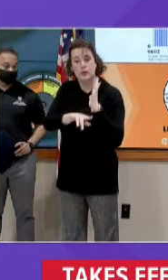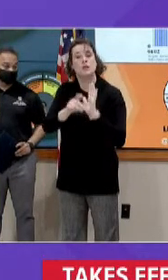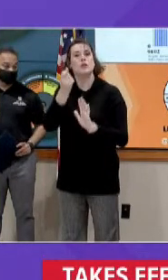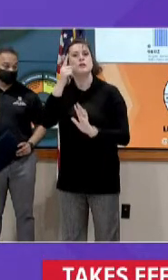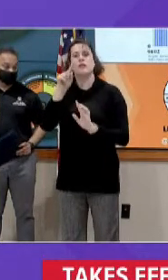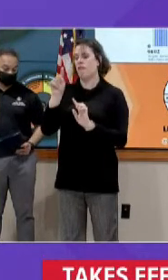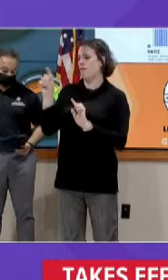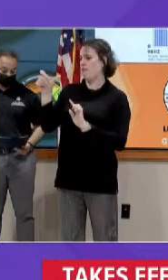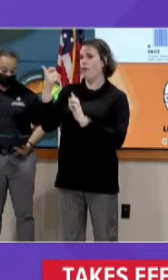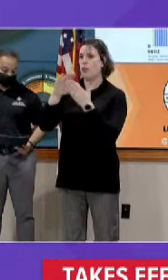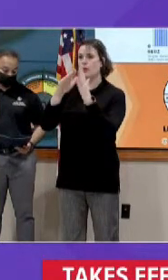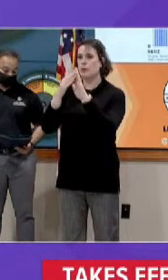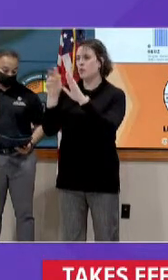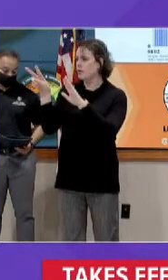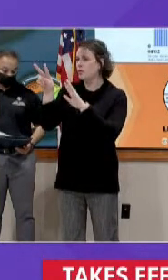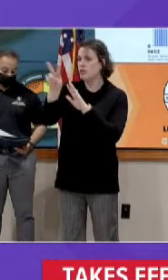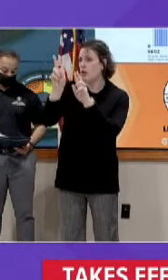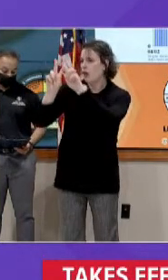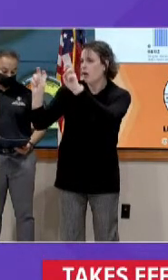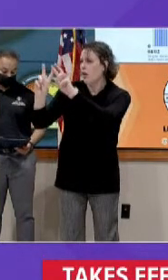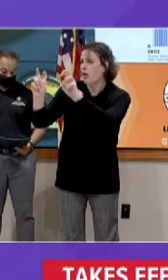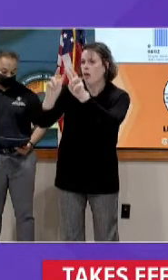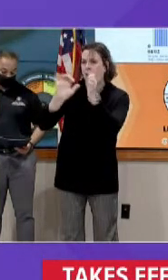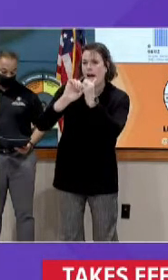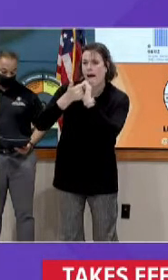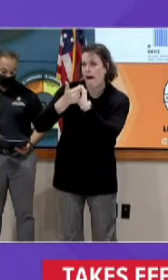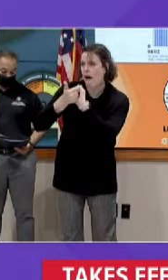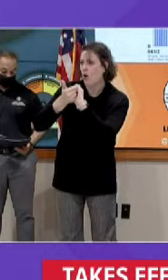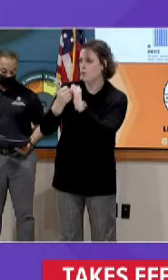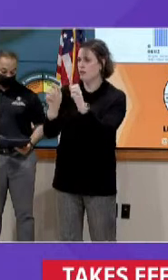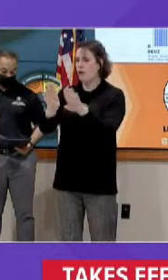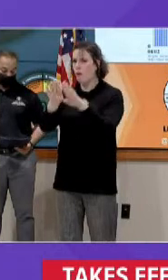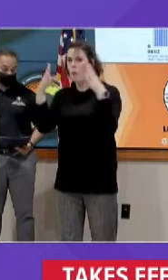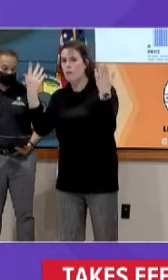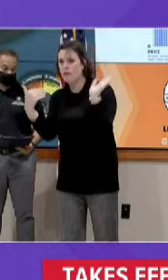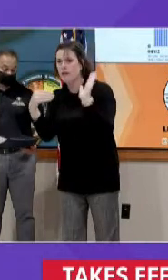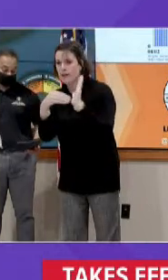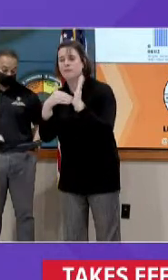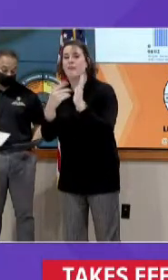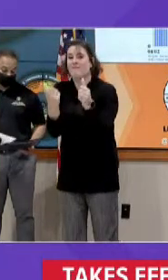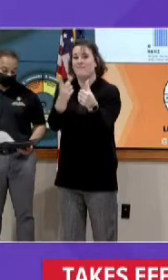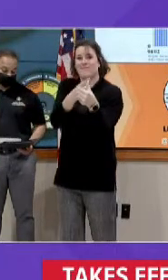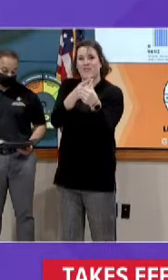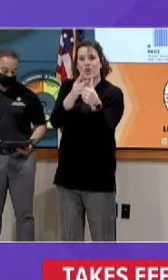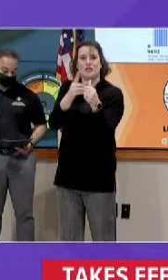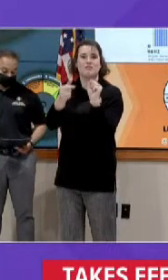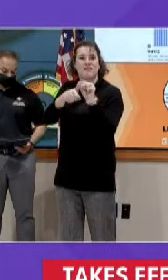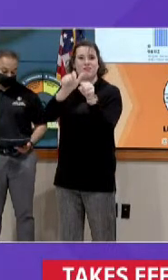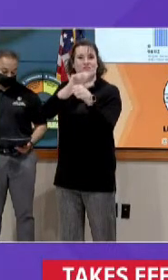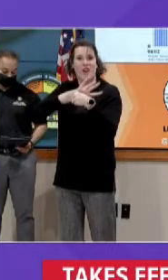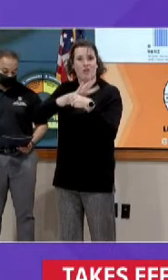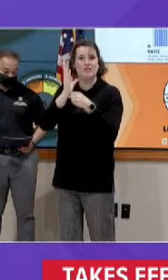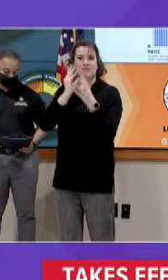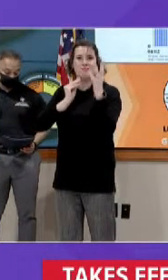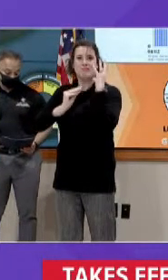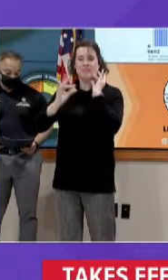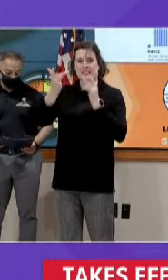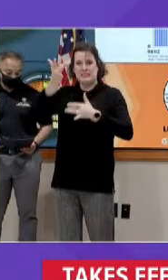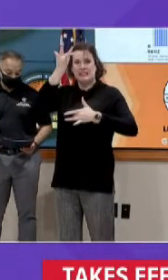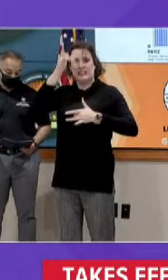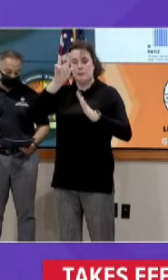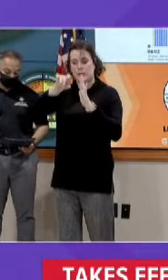they brought the curve way down before they started reopening. We can learn from the communities that have been